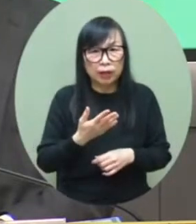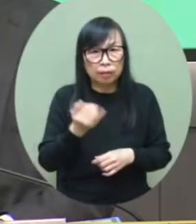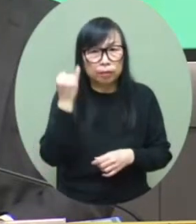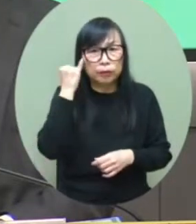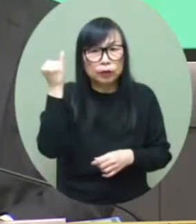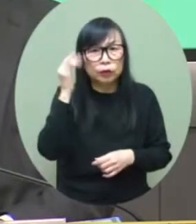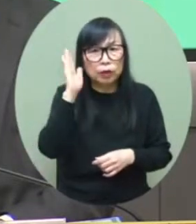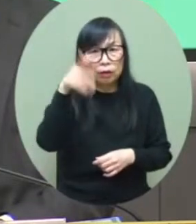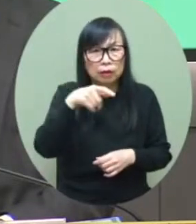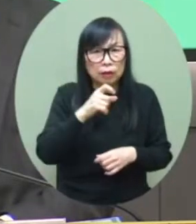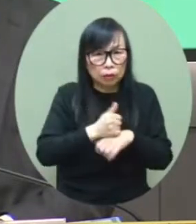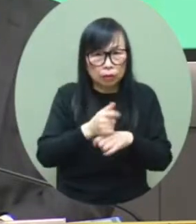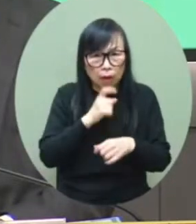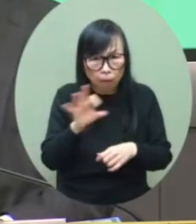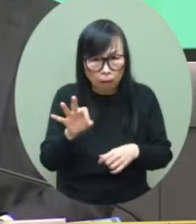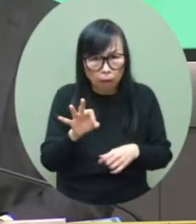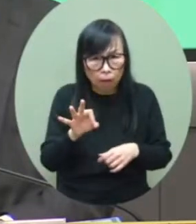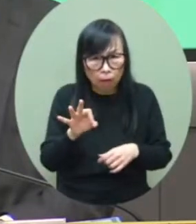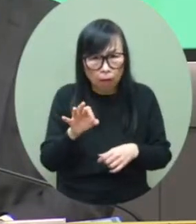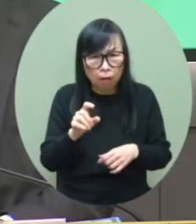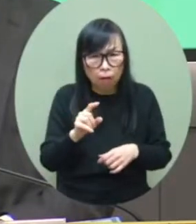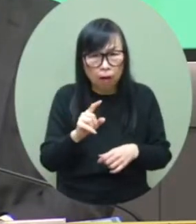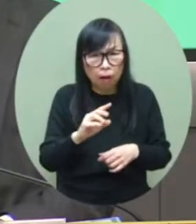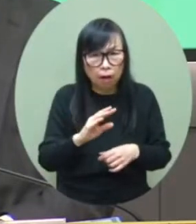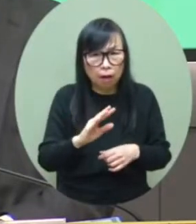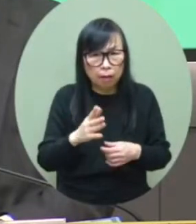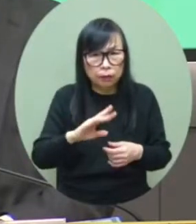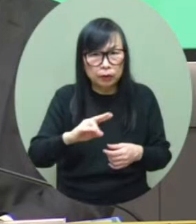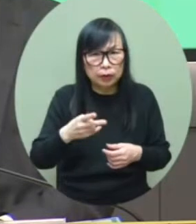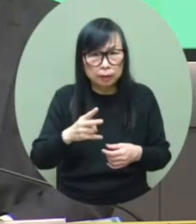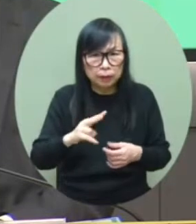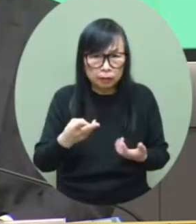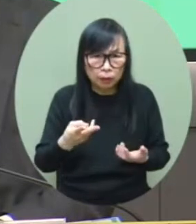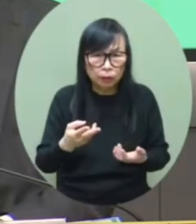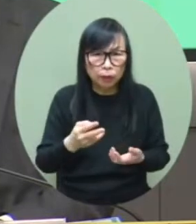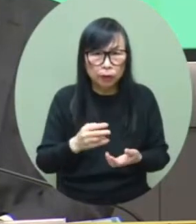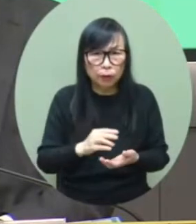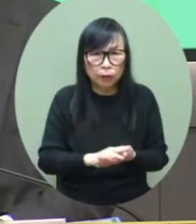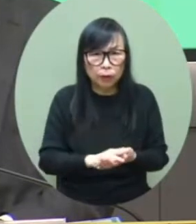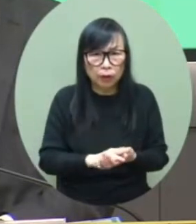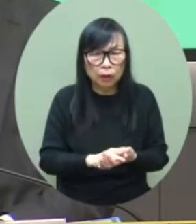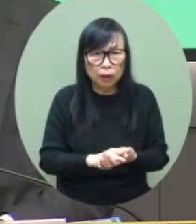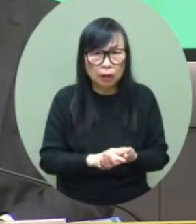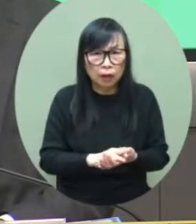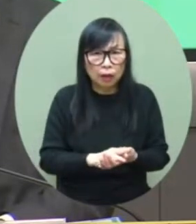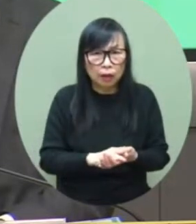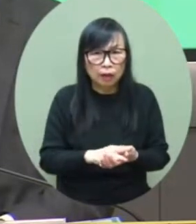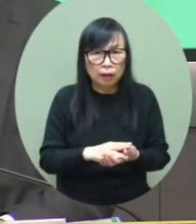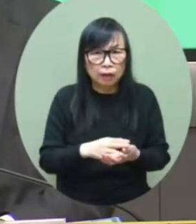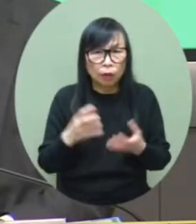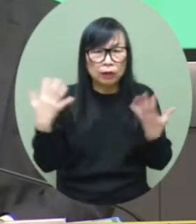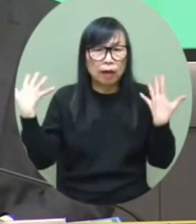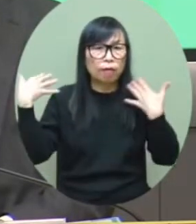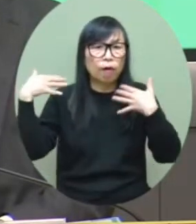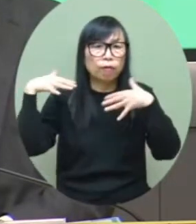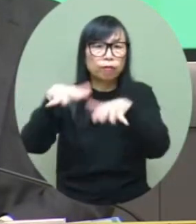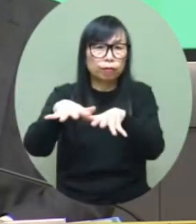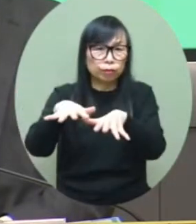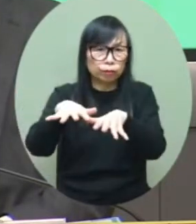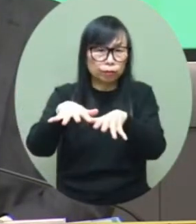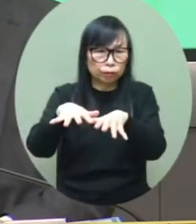million, will be able to go to the mainland, so they don't need to become too anxious, because we don't want everybody to